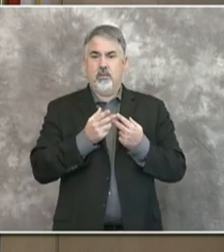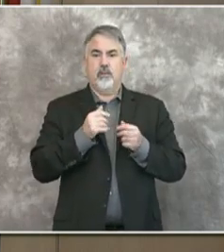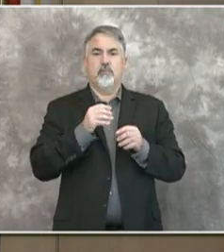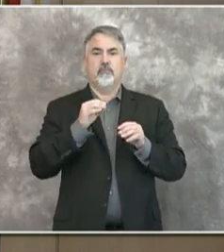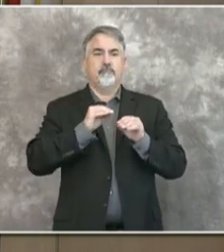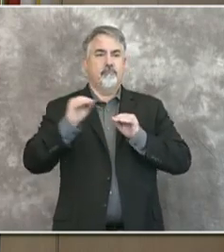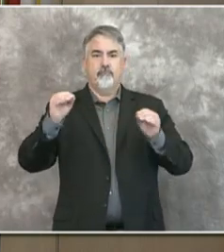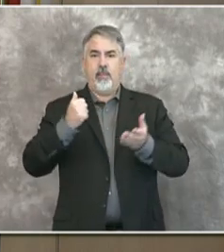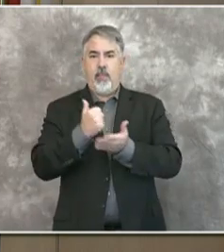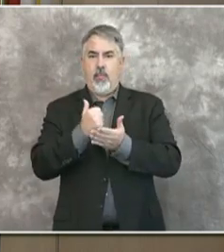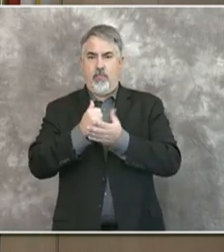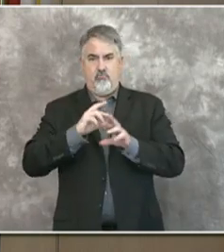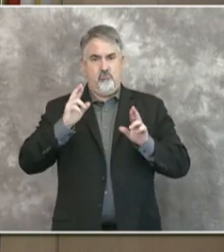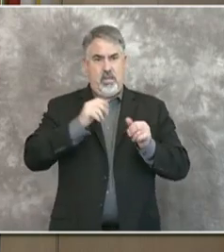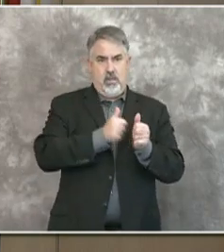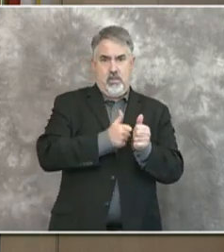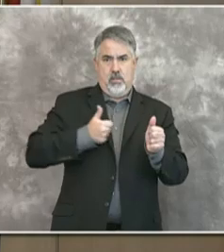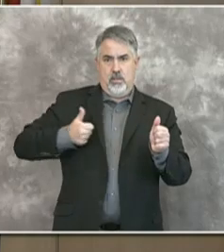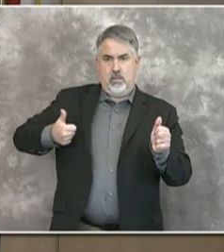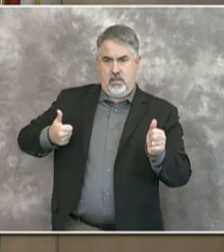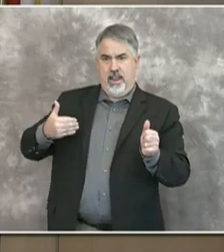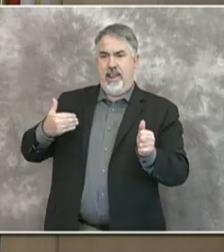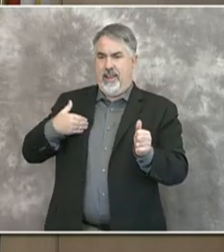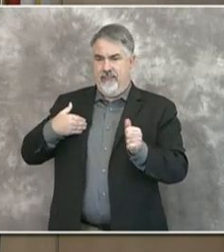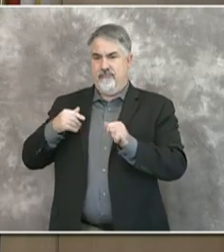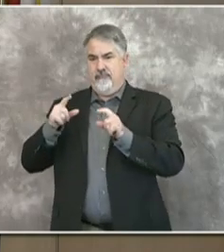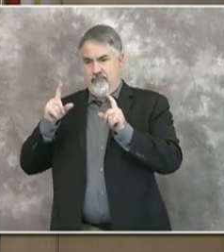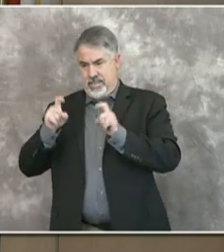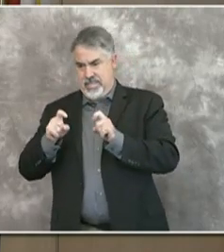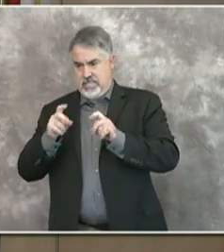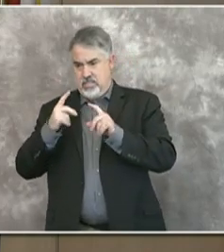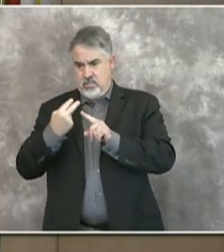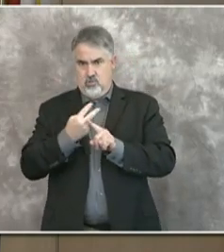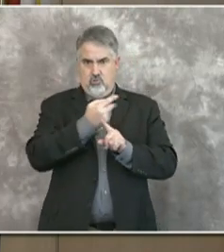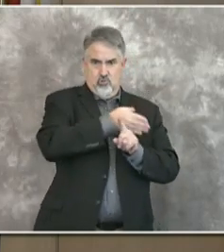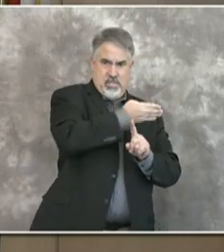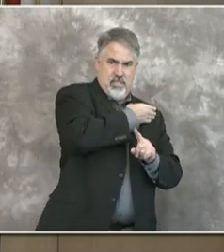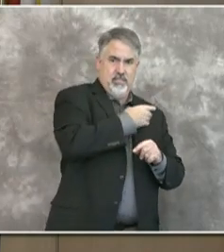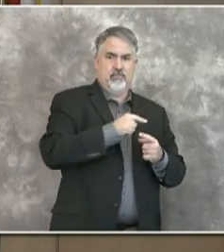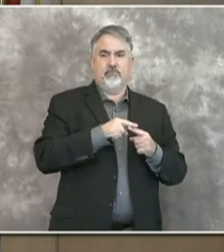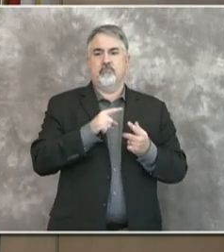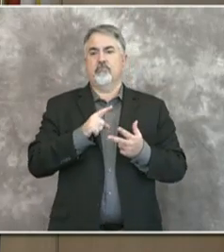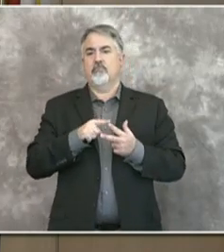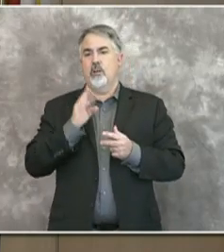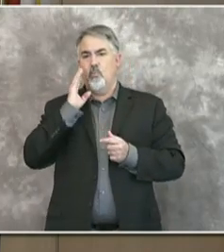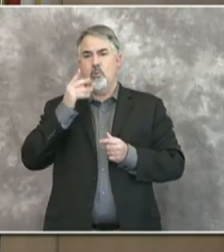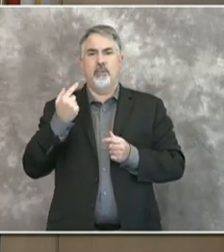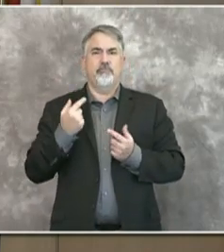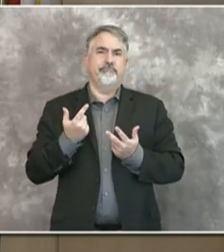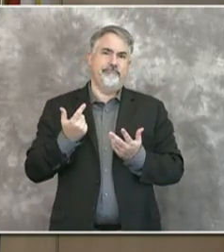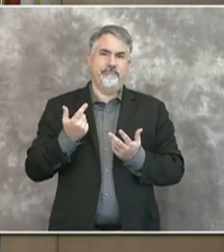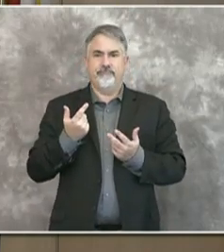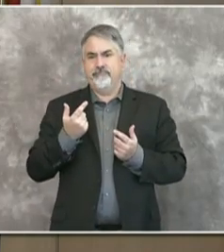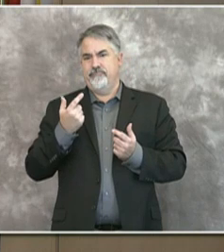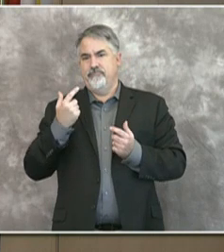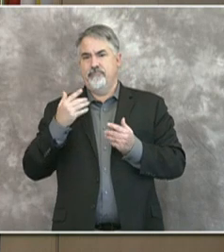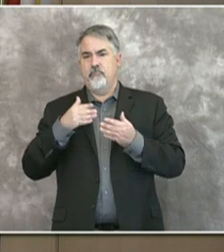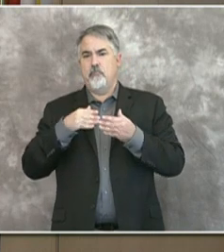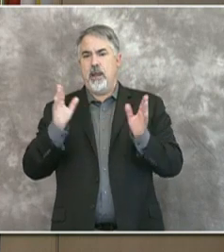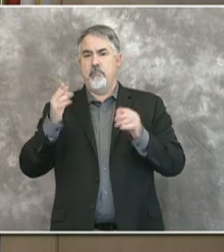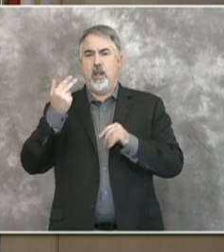As testing and tracing increase, you're going to see the numbers that we are caring for in our public health motels also